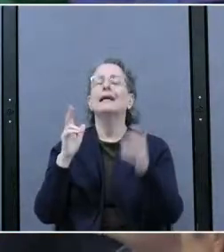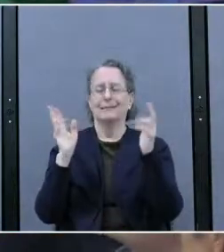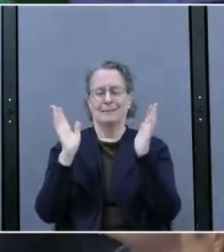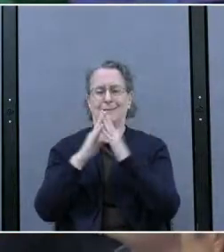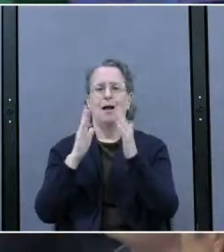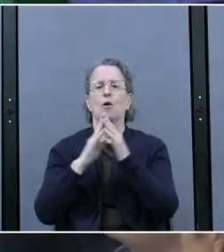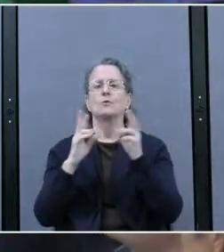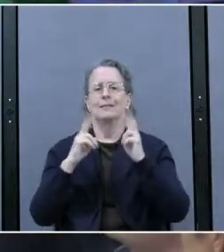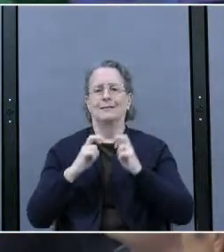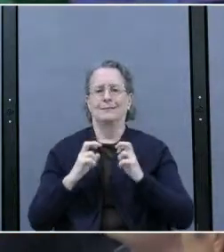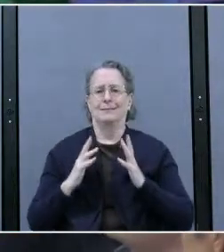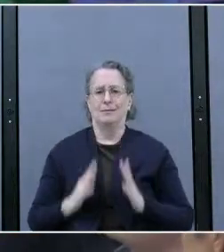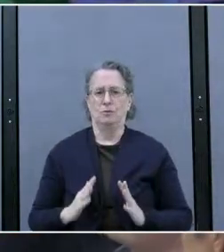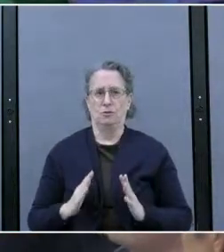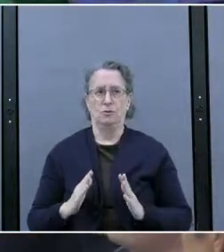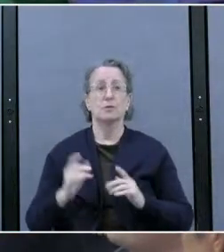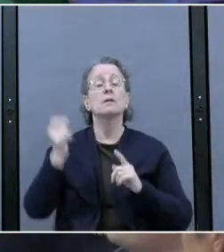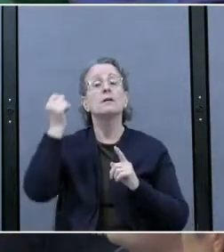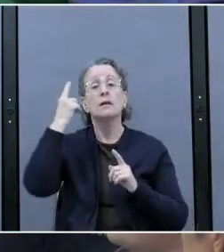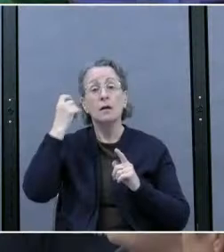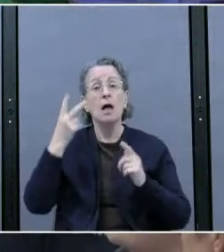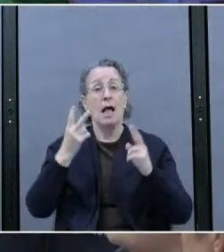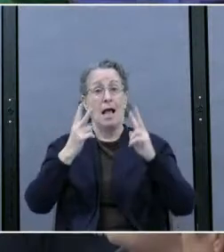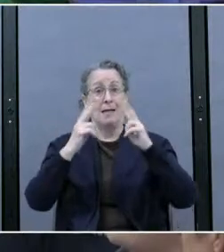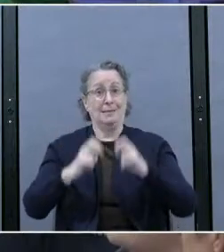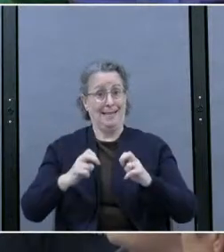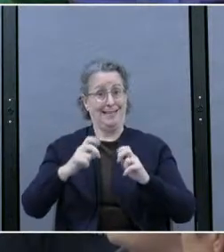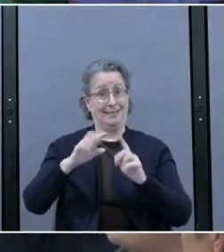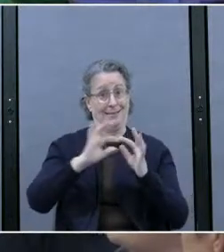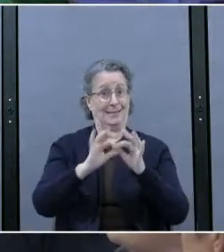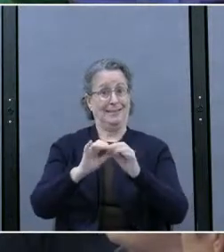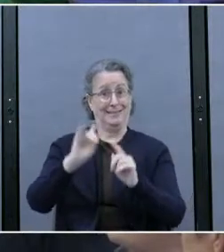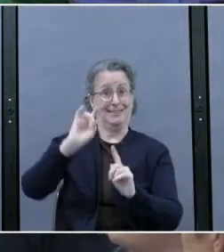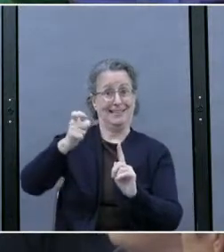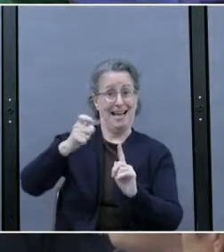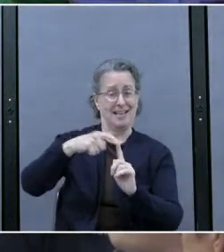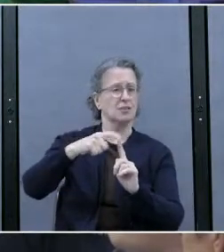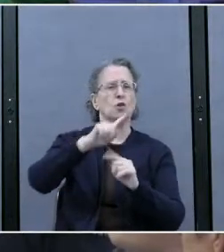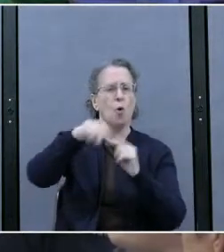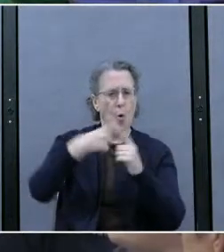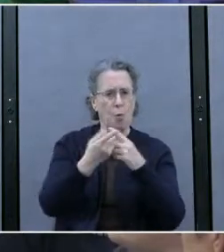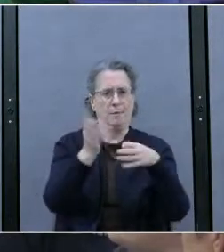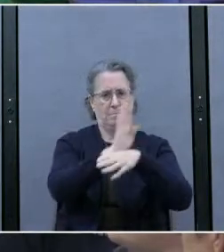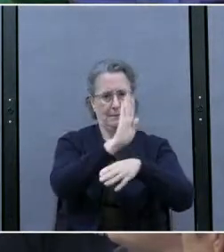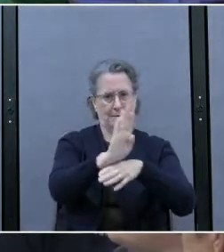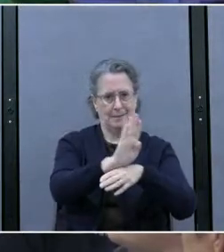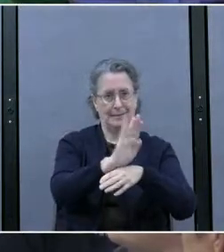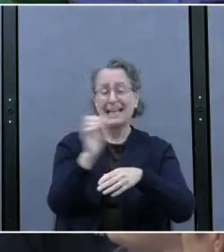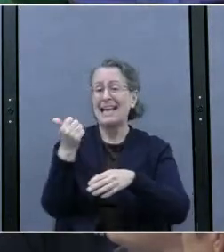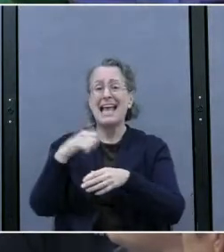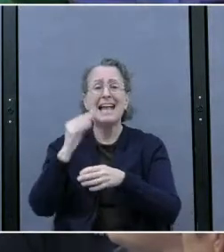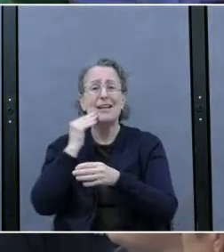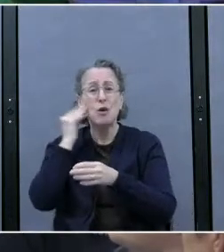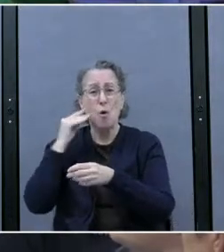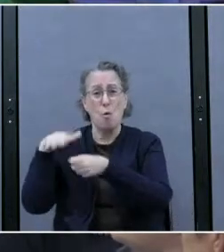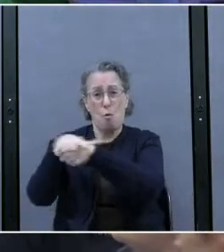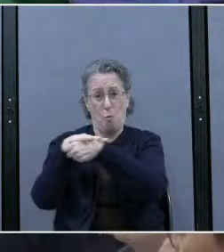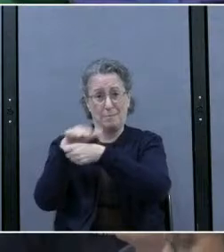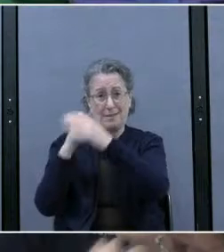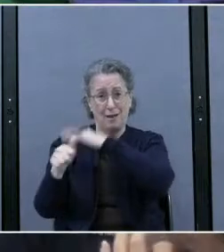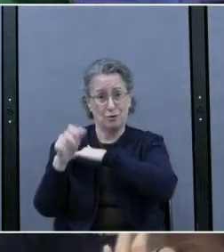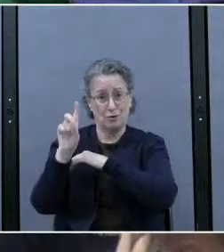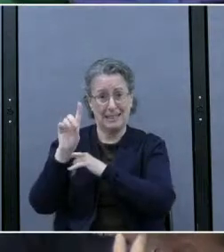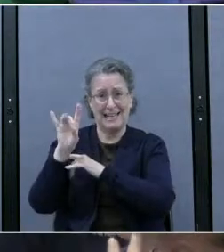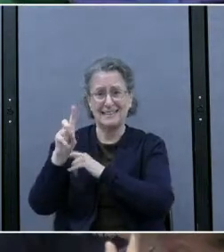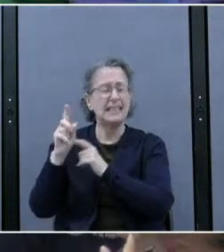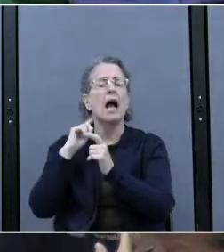on just commercial. I do remove any residential that are in the downtown. There are a